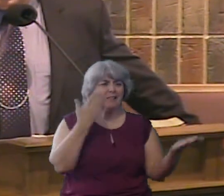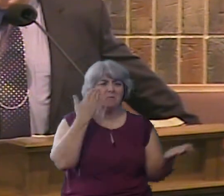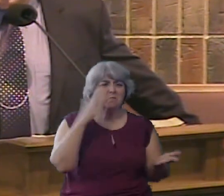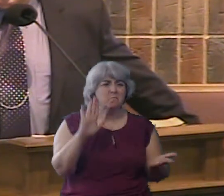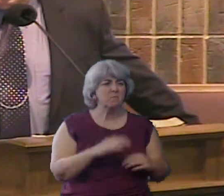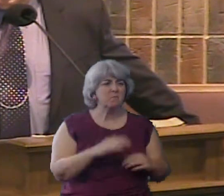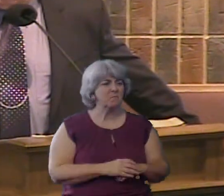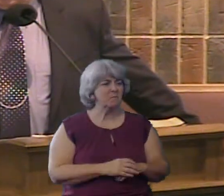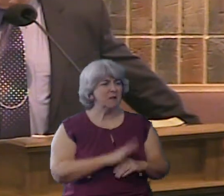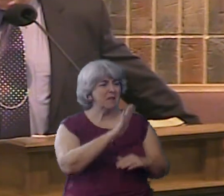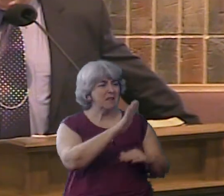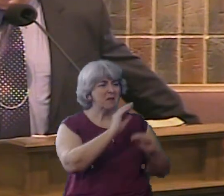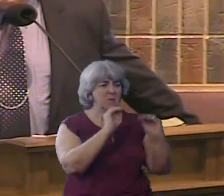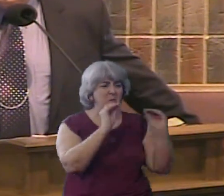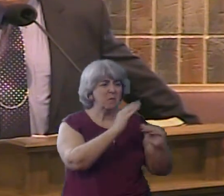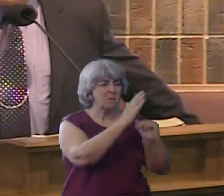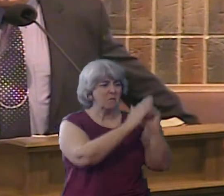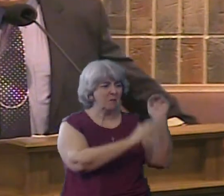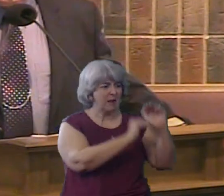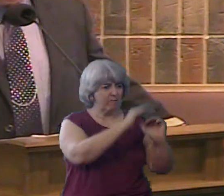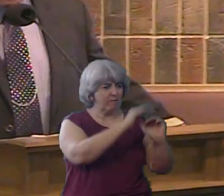comfort in the Word of God.